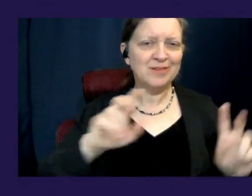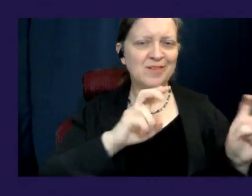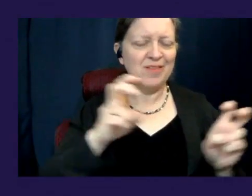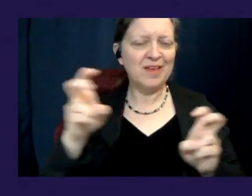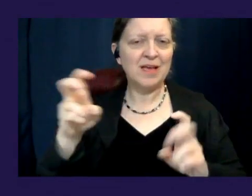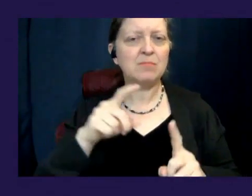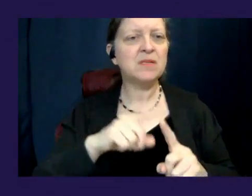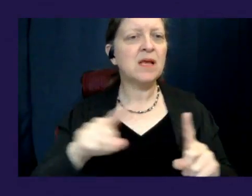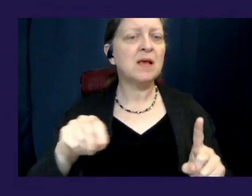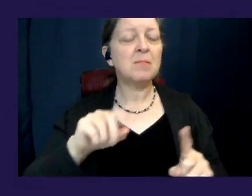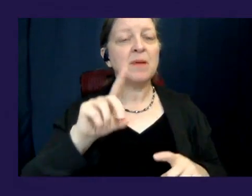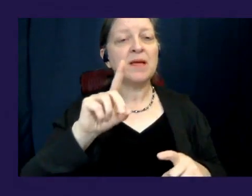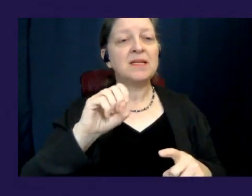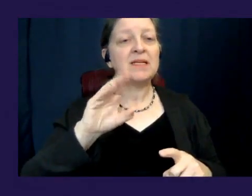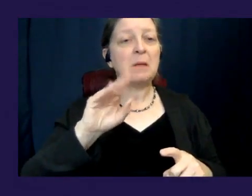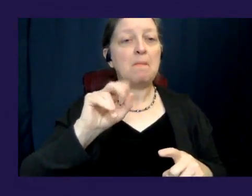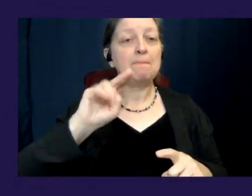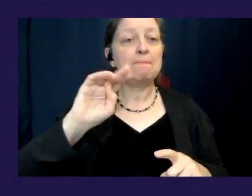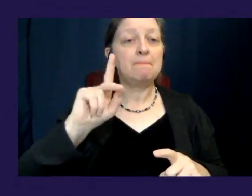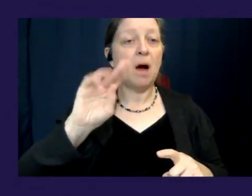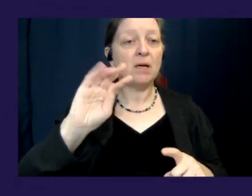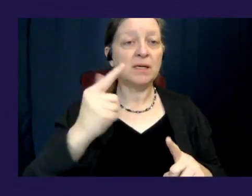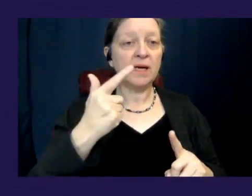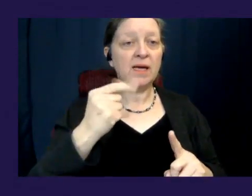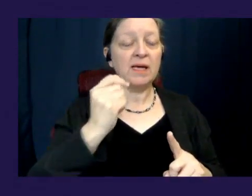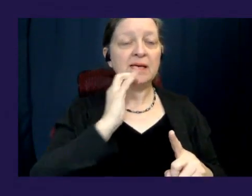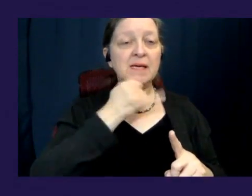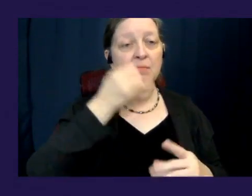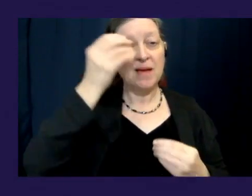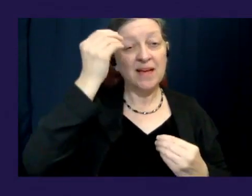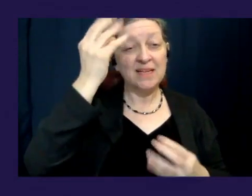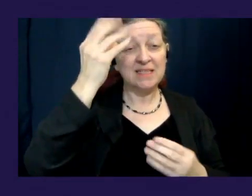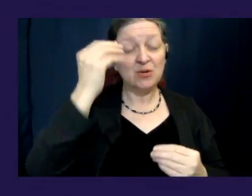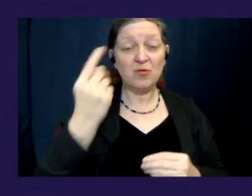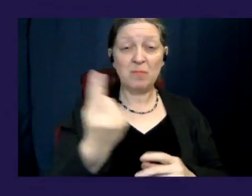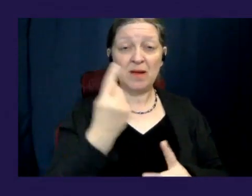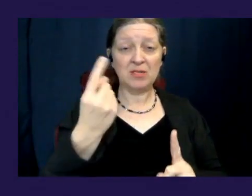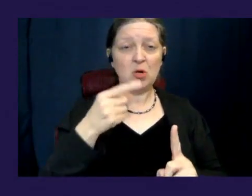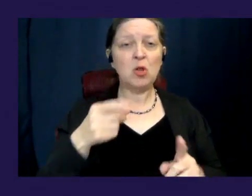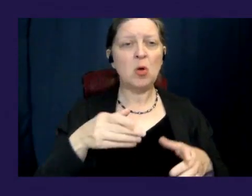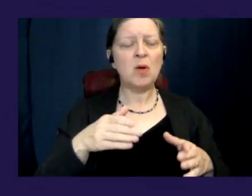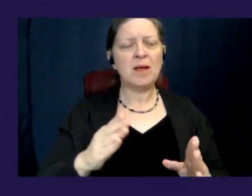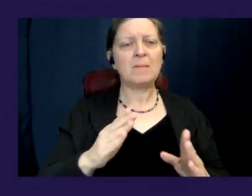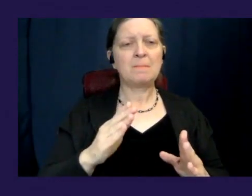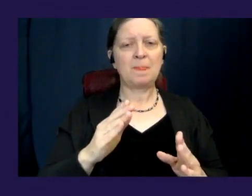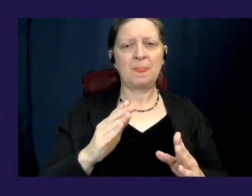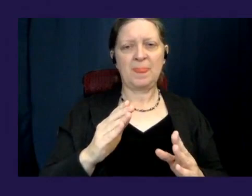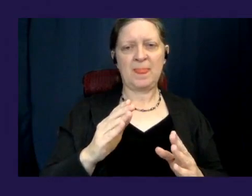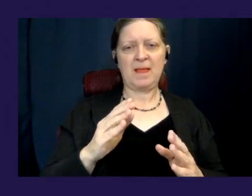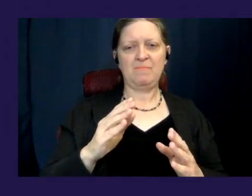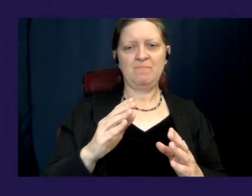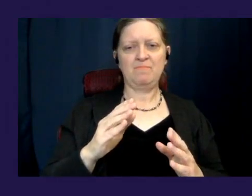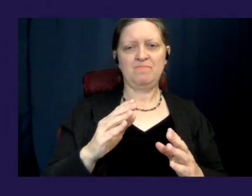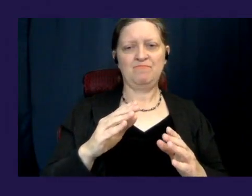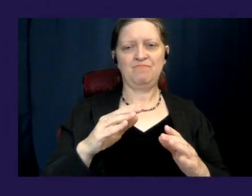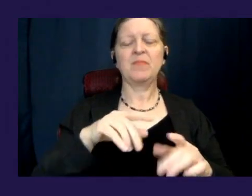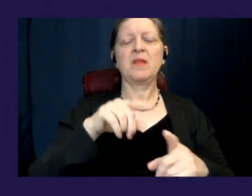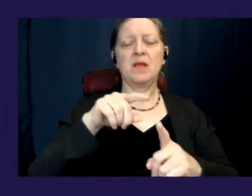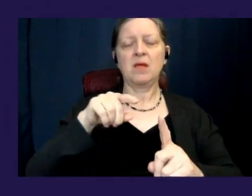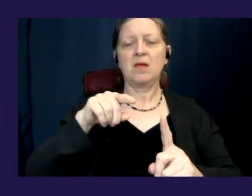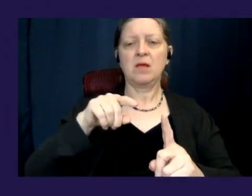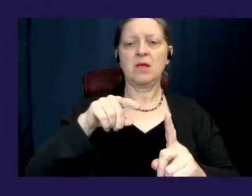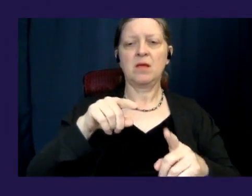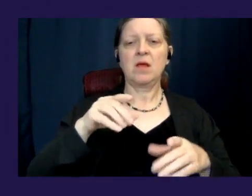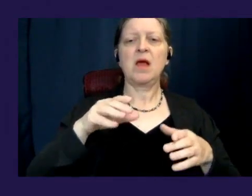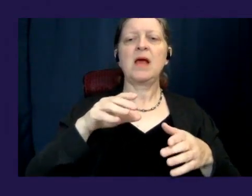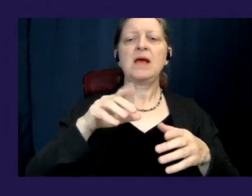larger social and cultural forces that caused the misinformation or whatever it is, the lack of access to information to emerge. And we really need